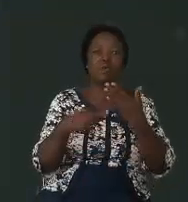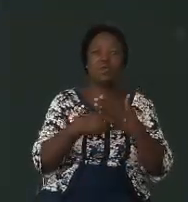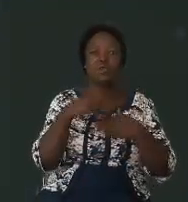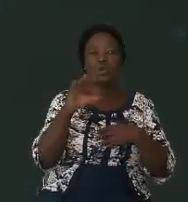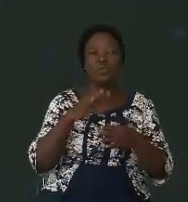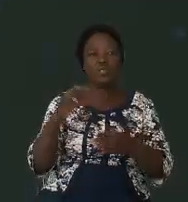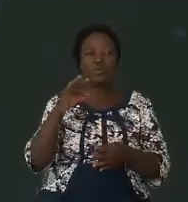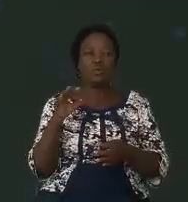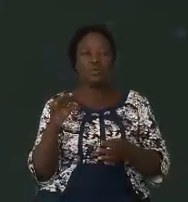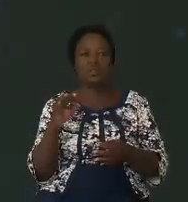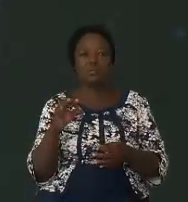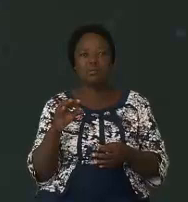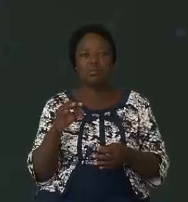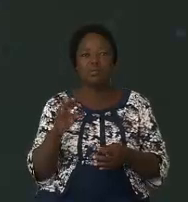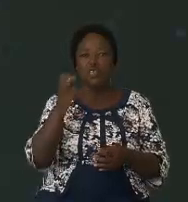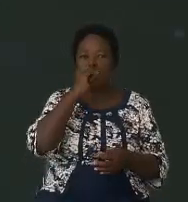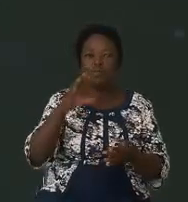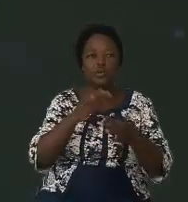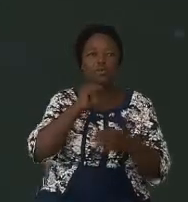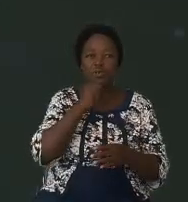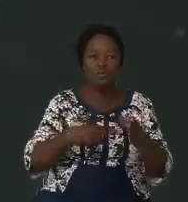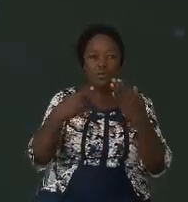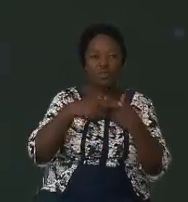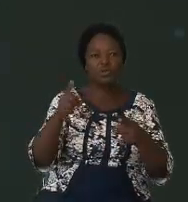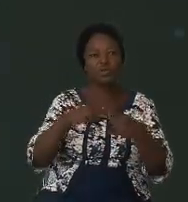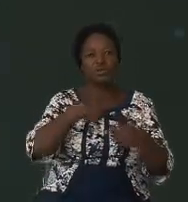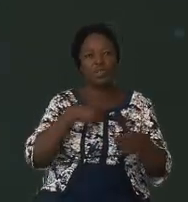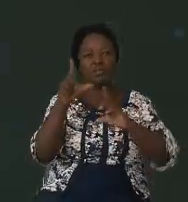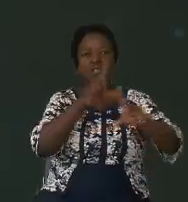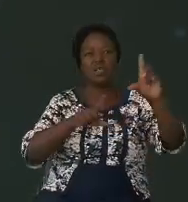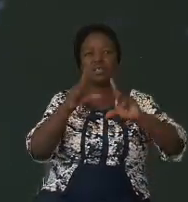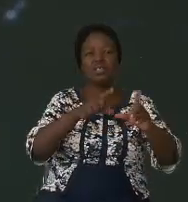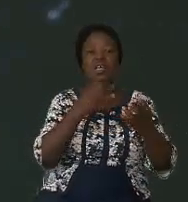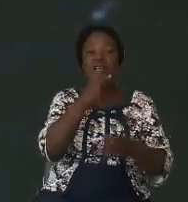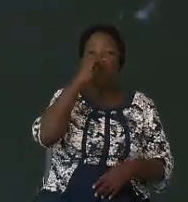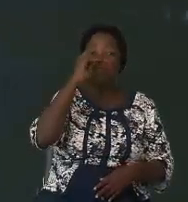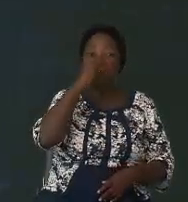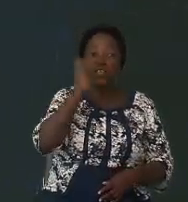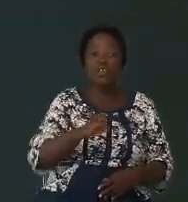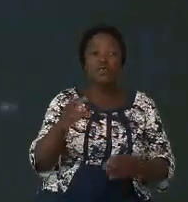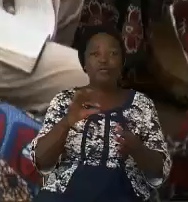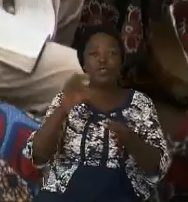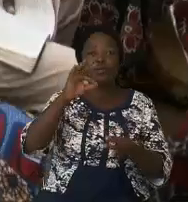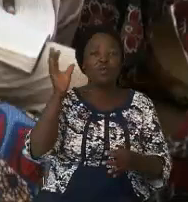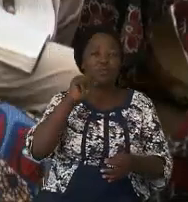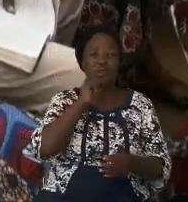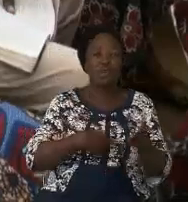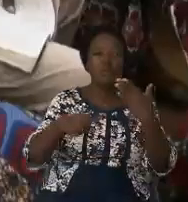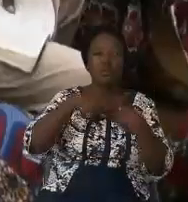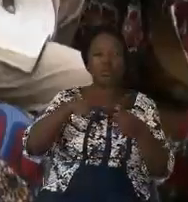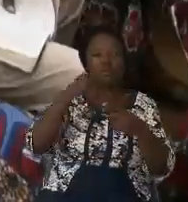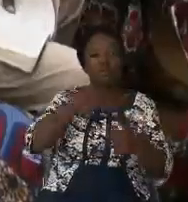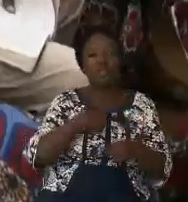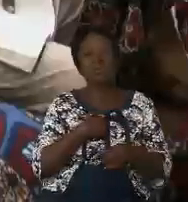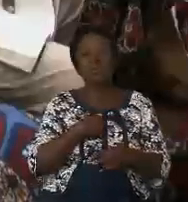the preventable return of the spirit. Evil spirit will not return to me.